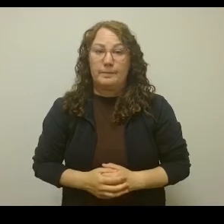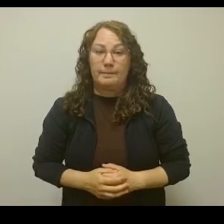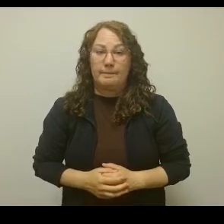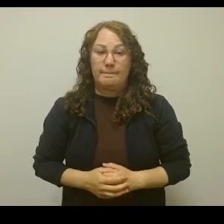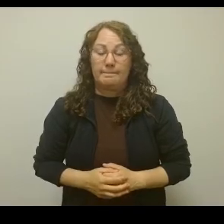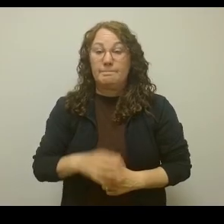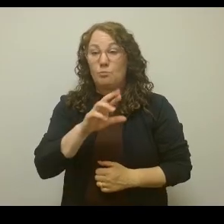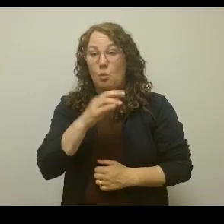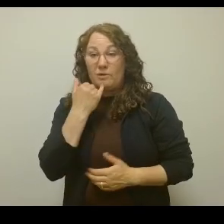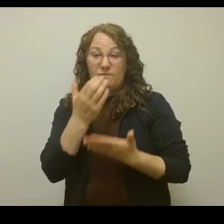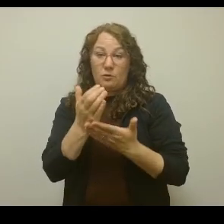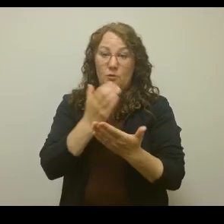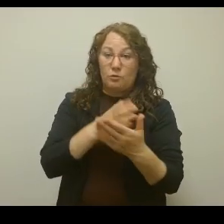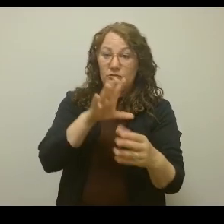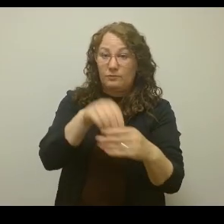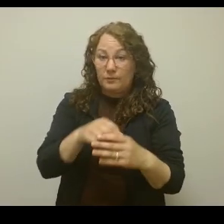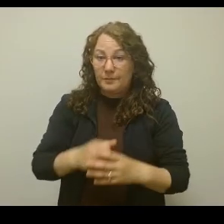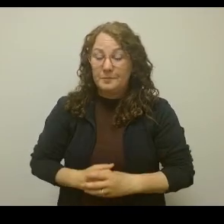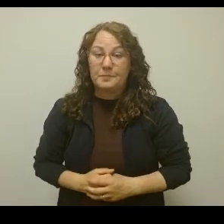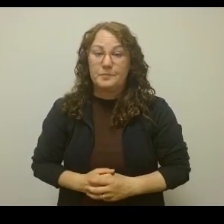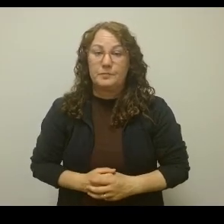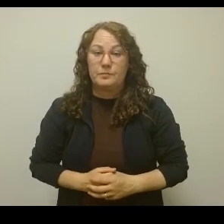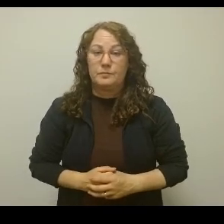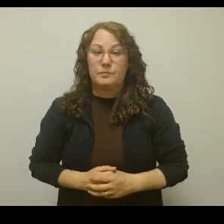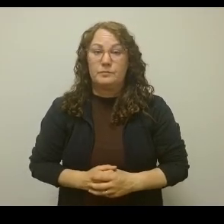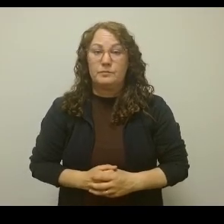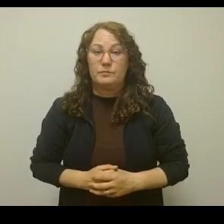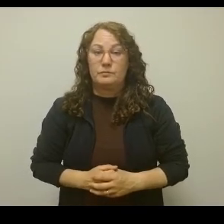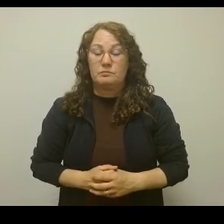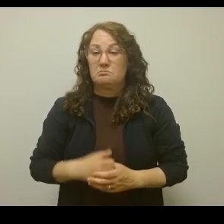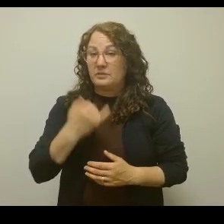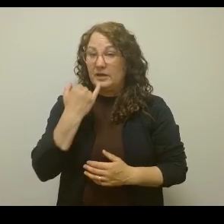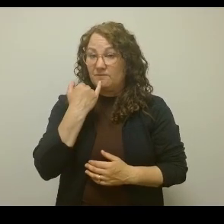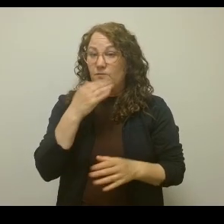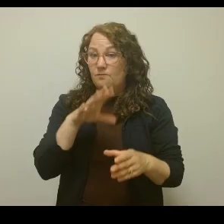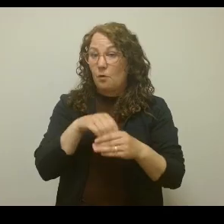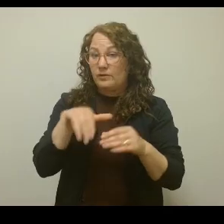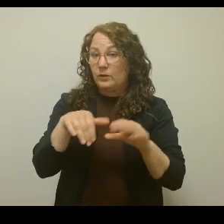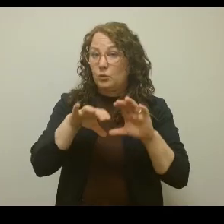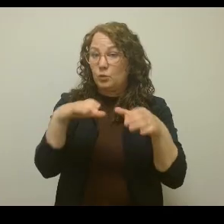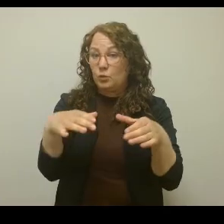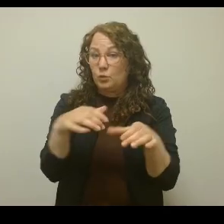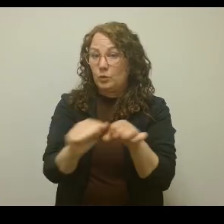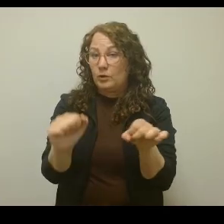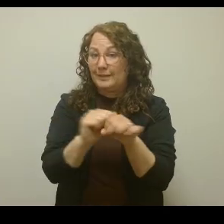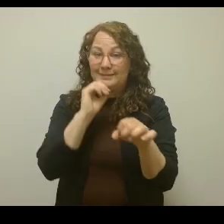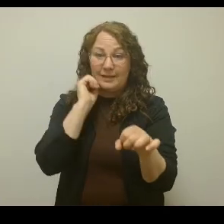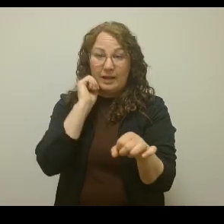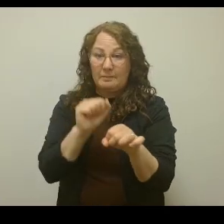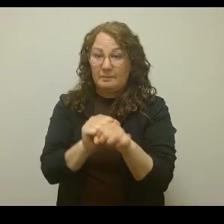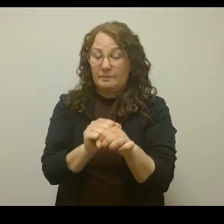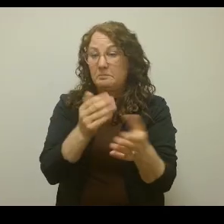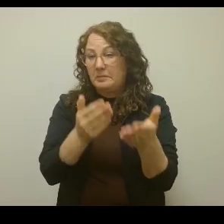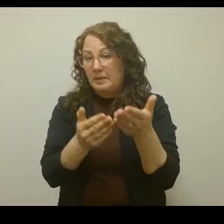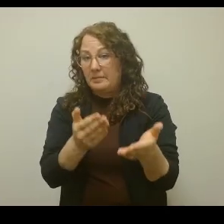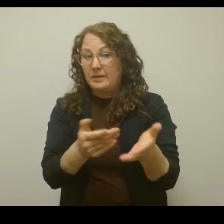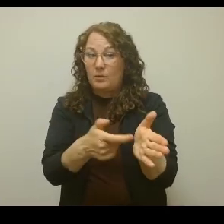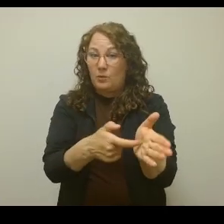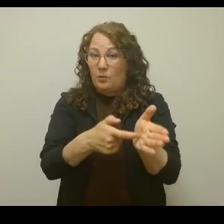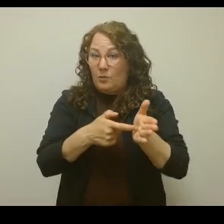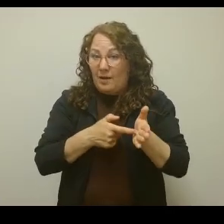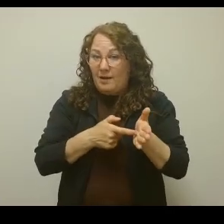for a course, you may, as part of that group work assignment, you may be required